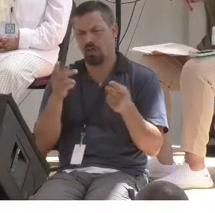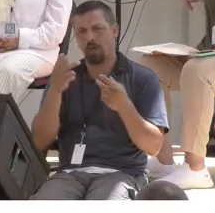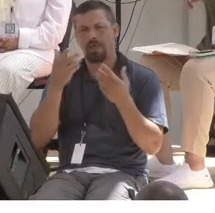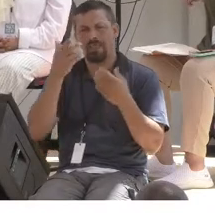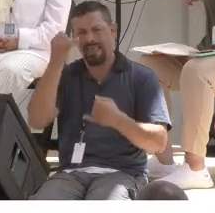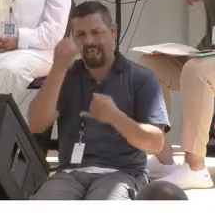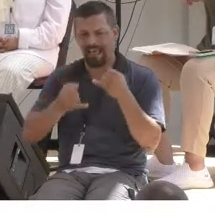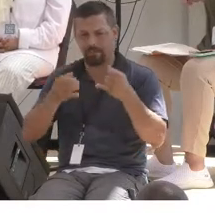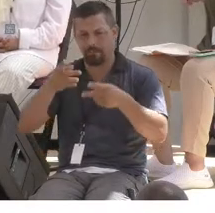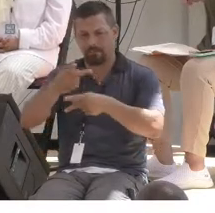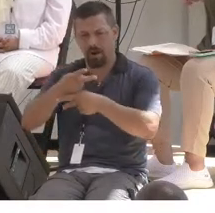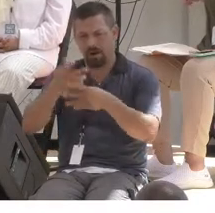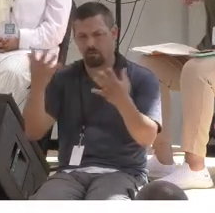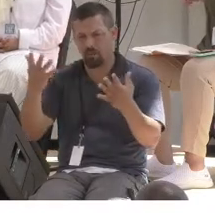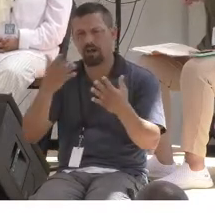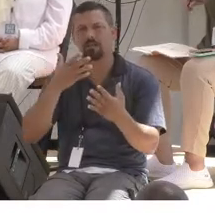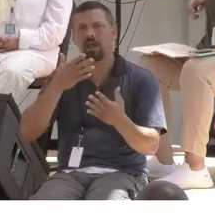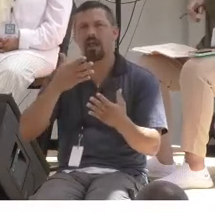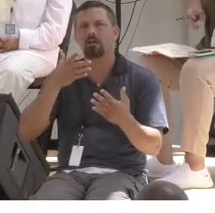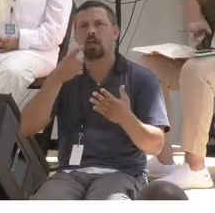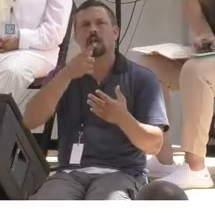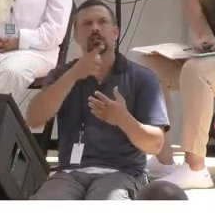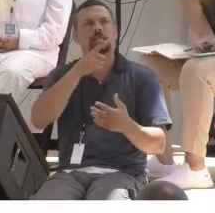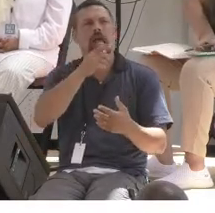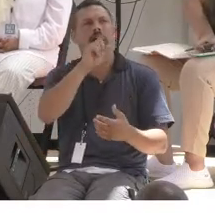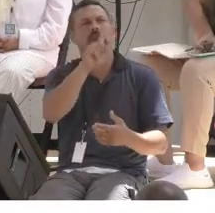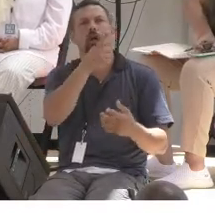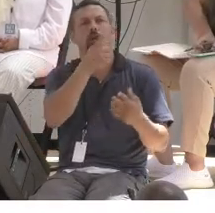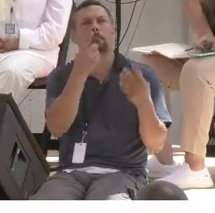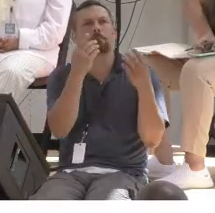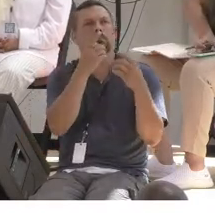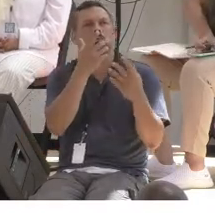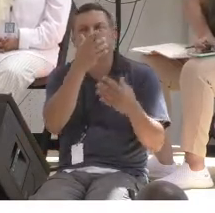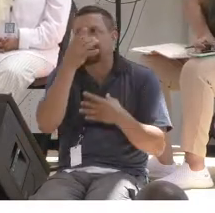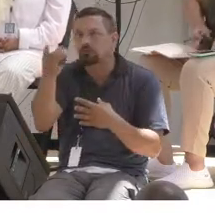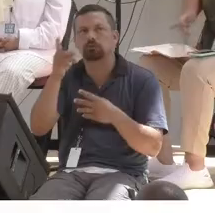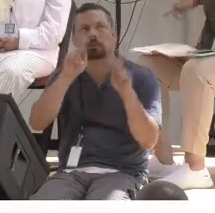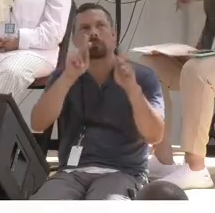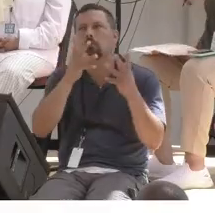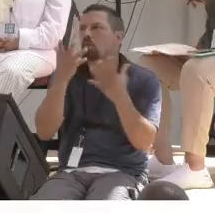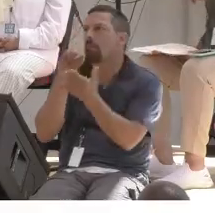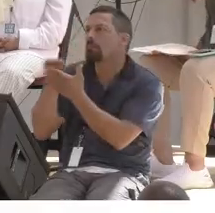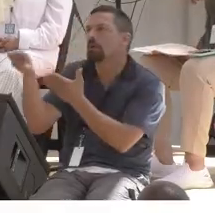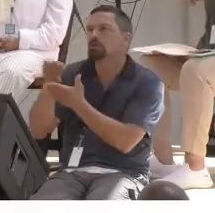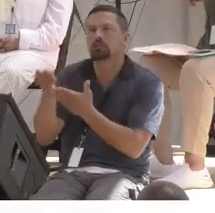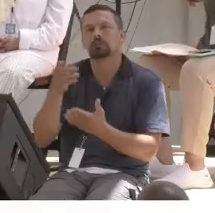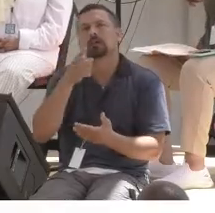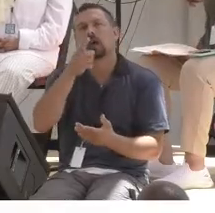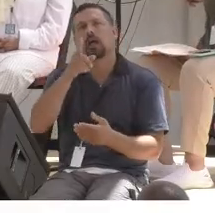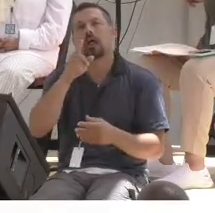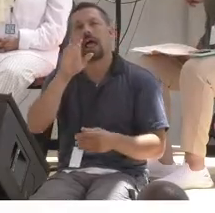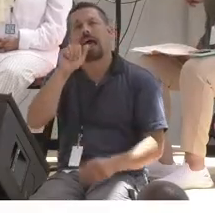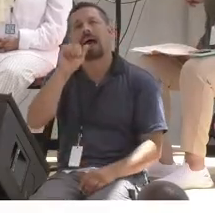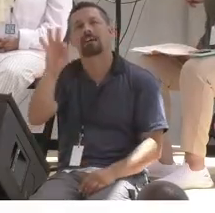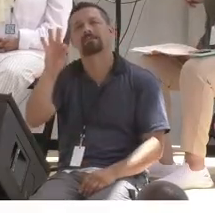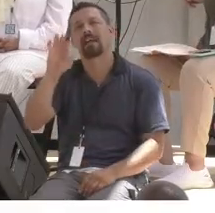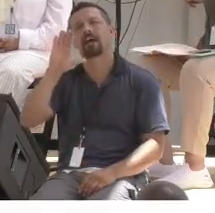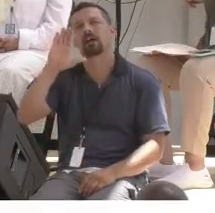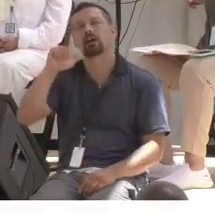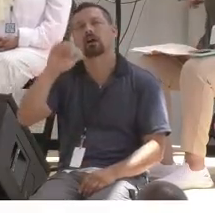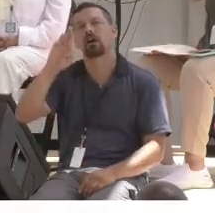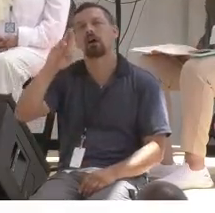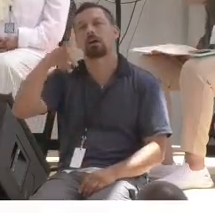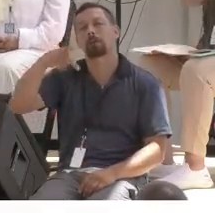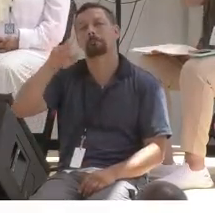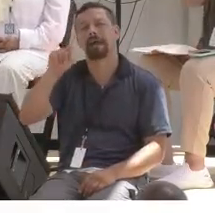to people or any ordinary person that would want to buy it off the shelves. So an issue we've had with Afghan carpets is it's difficult to compete with other countries. For